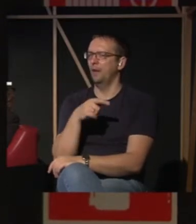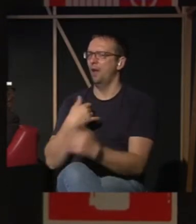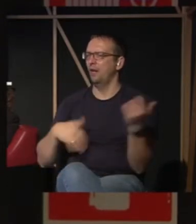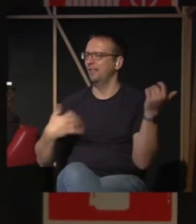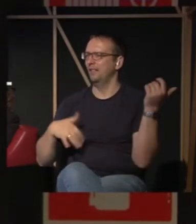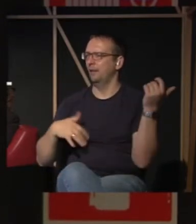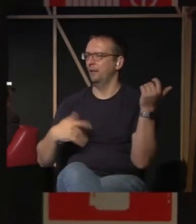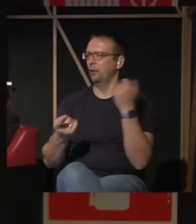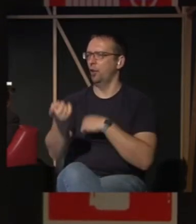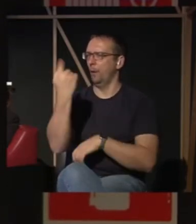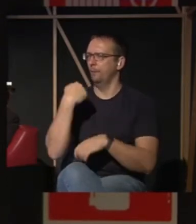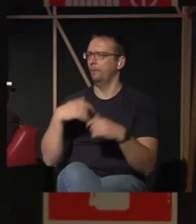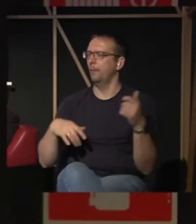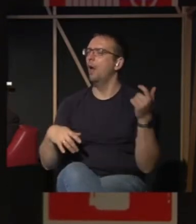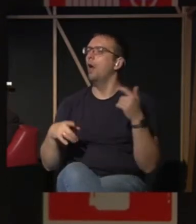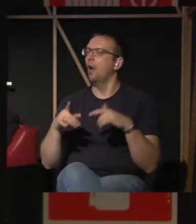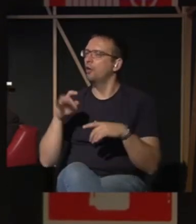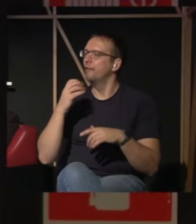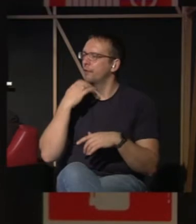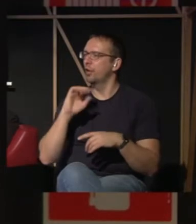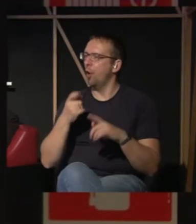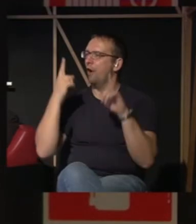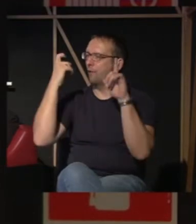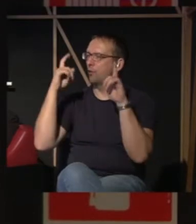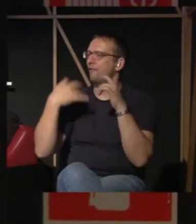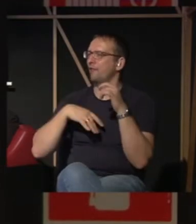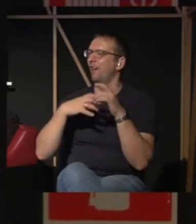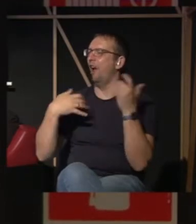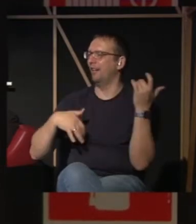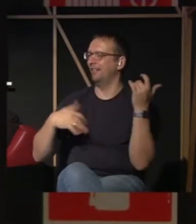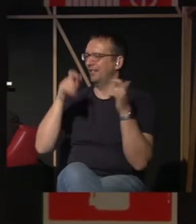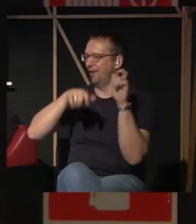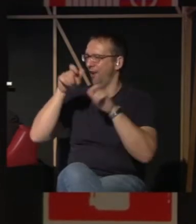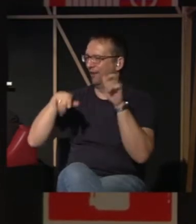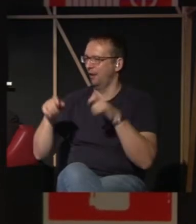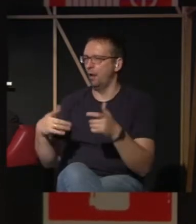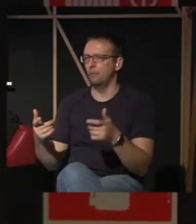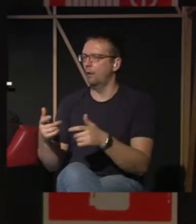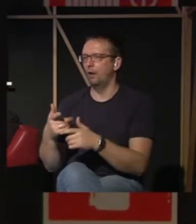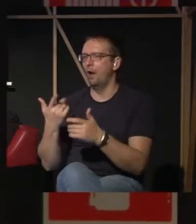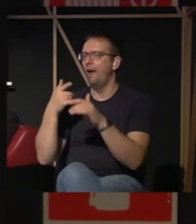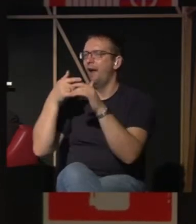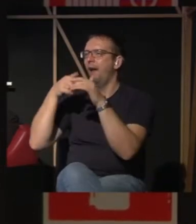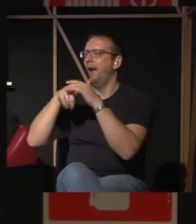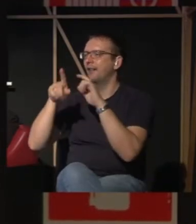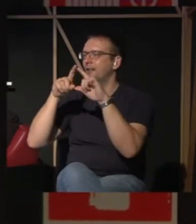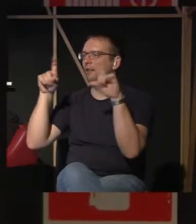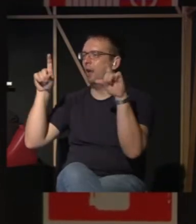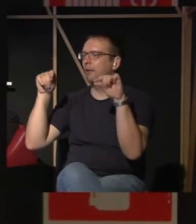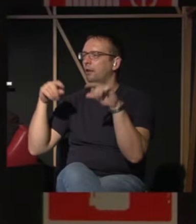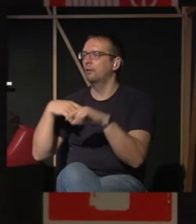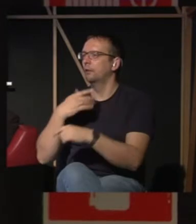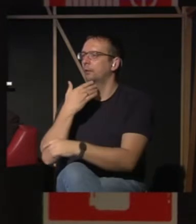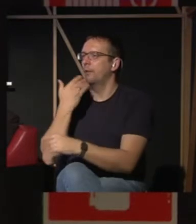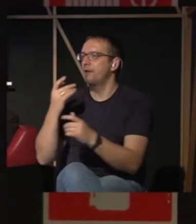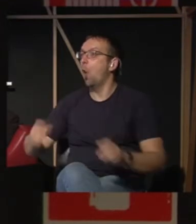course, who did not have a wheelchair user ticket. He came to the stadium with a